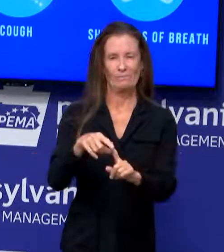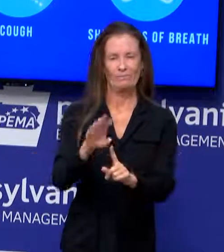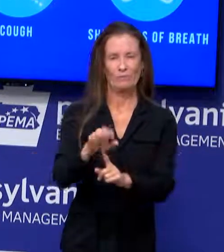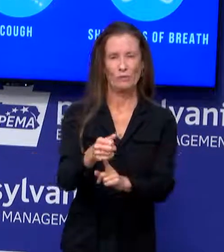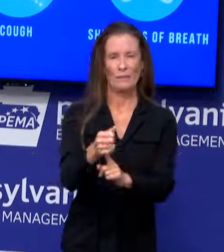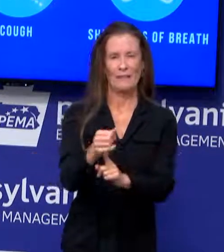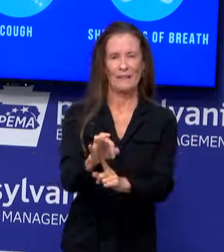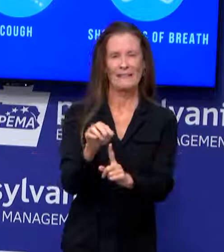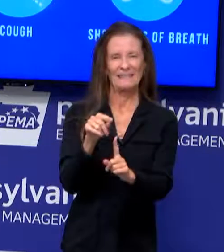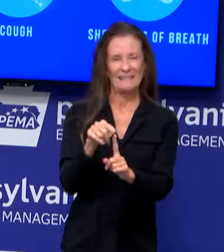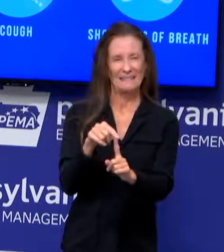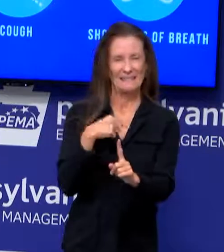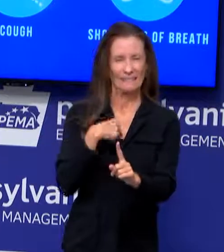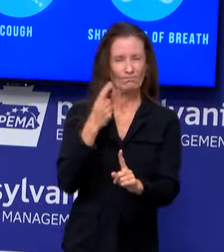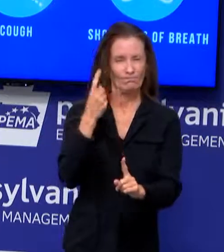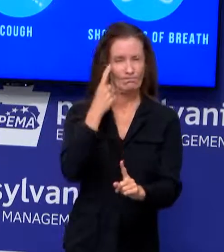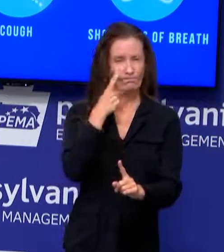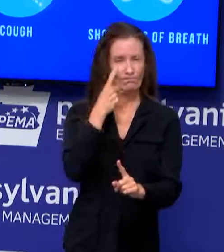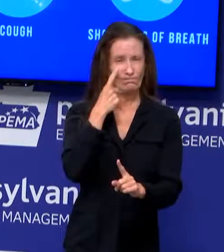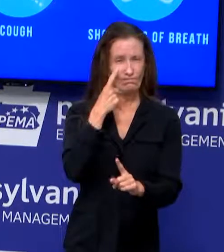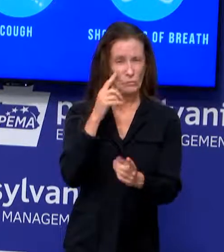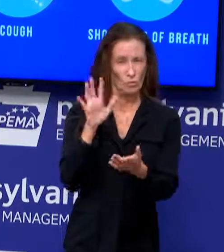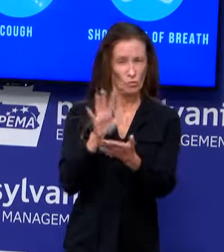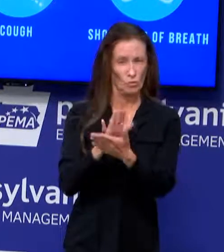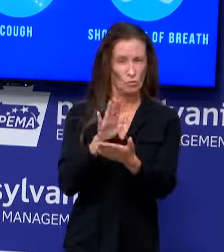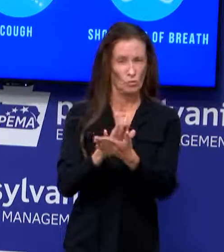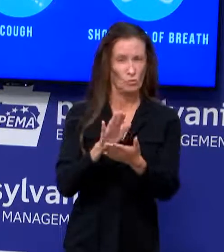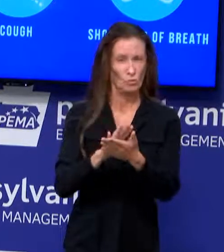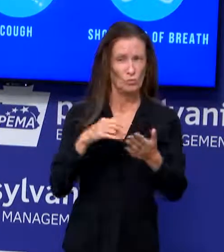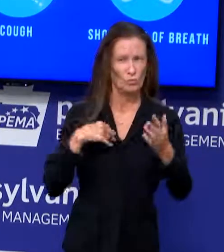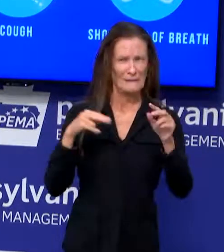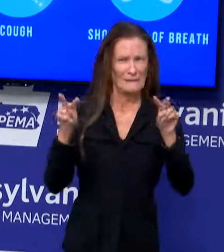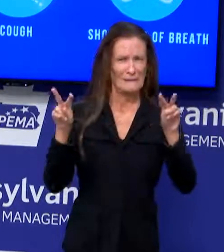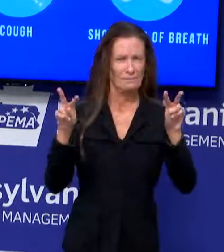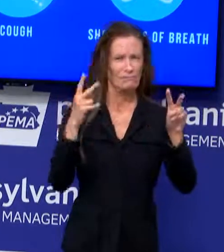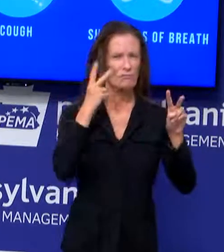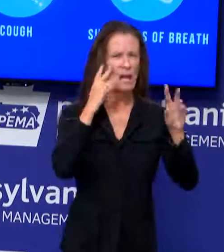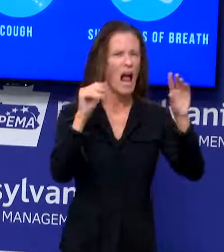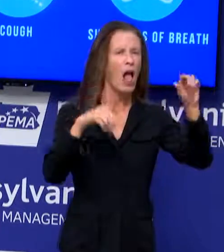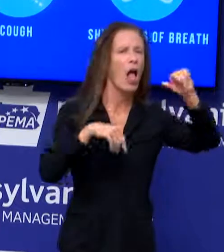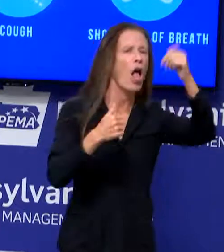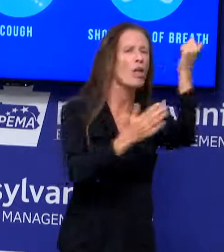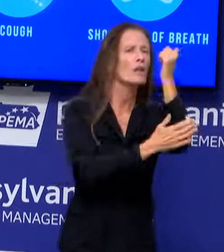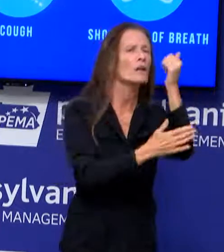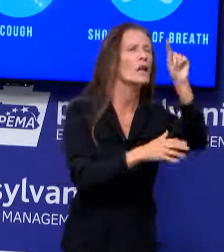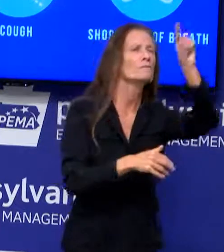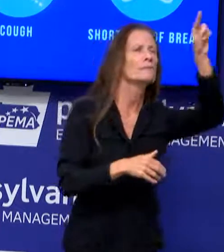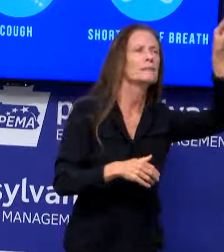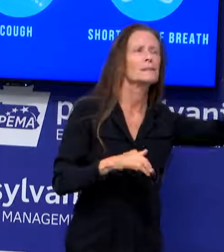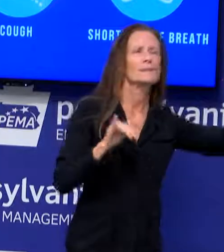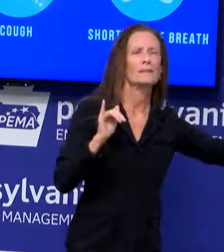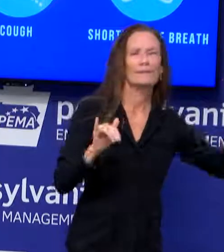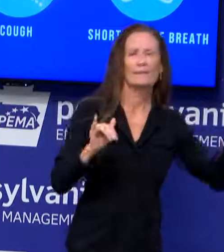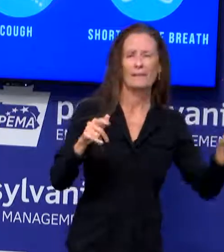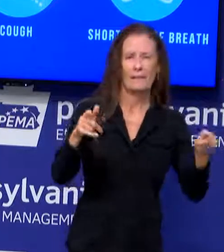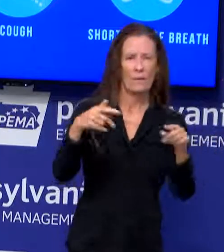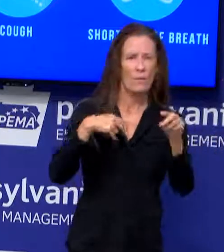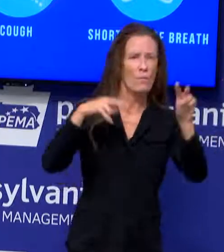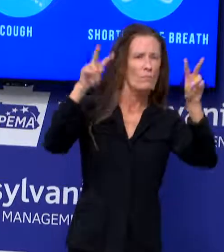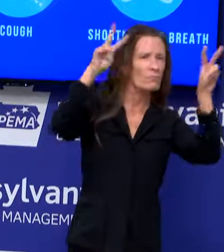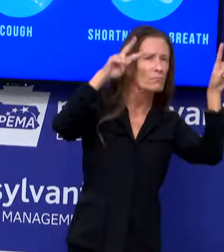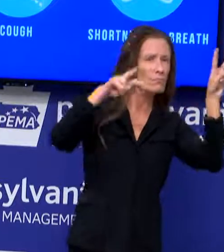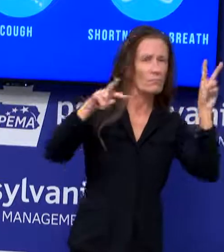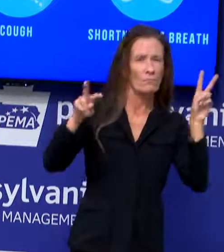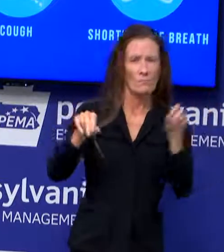other states and other parts of the country. We need schools to make sure that young people are social distancing